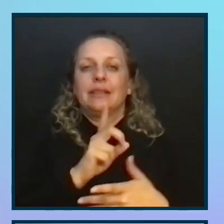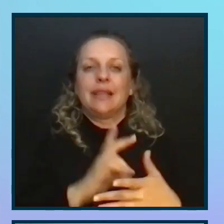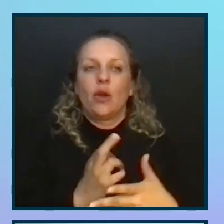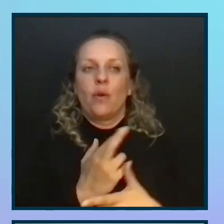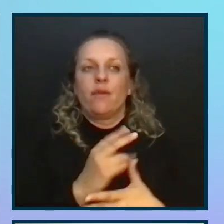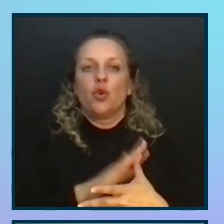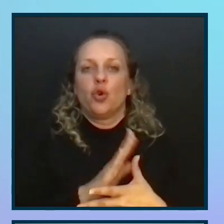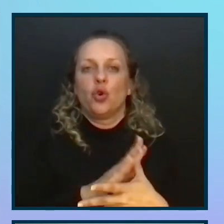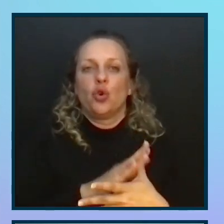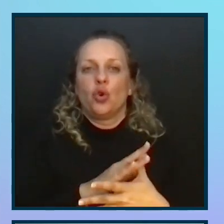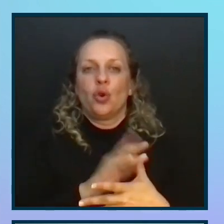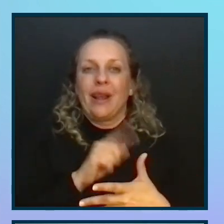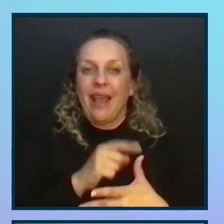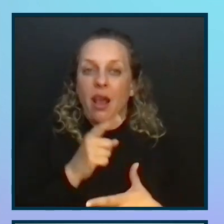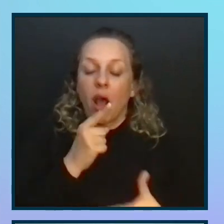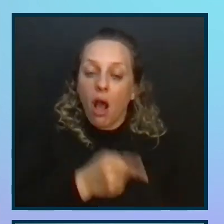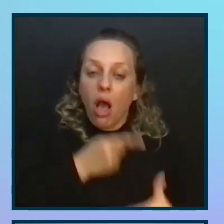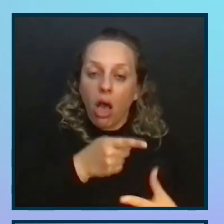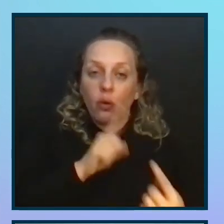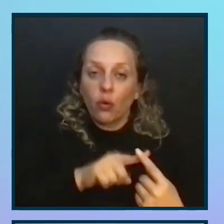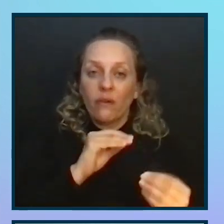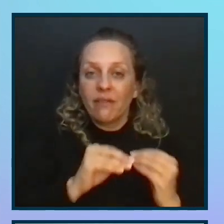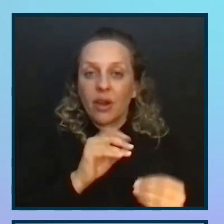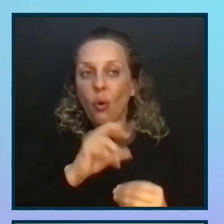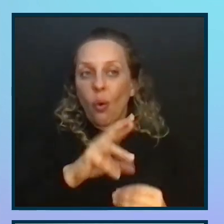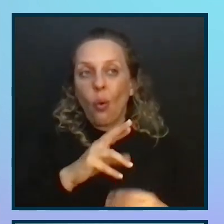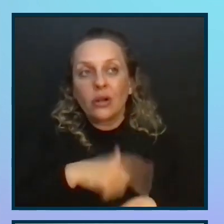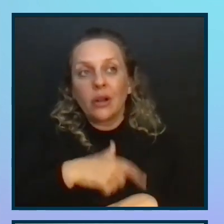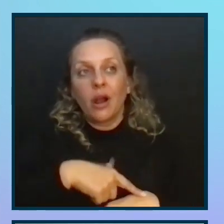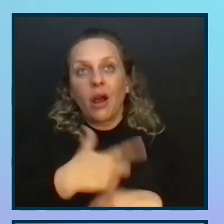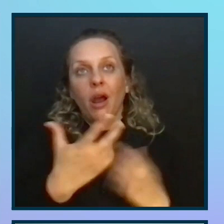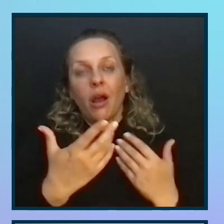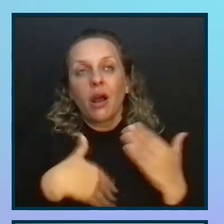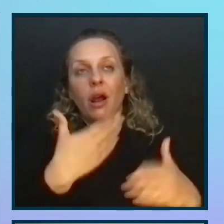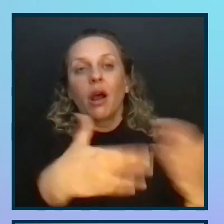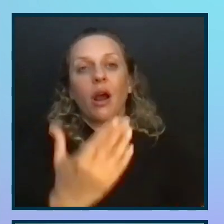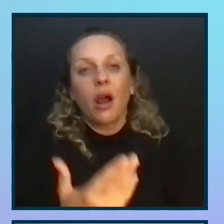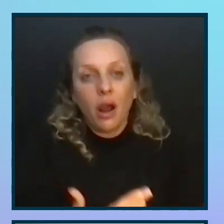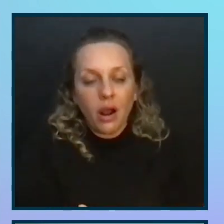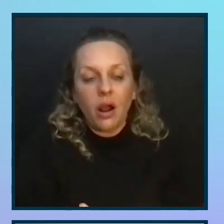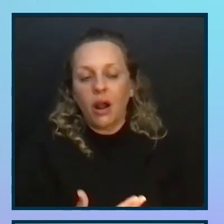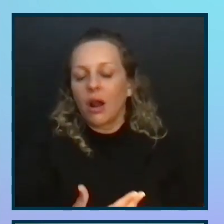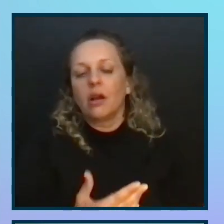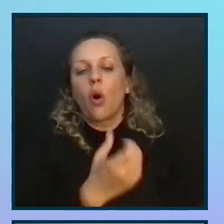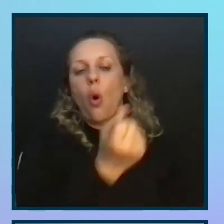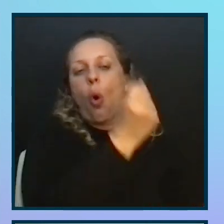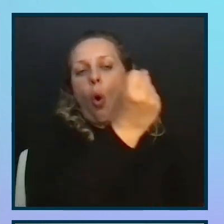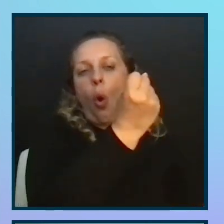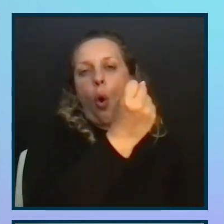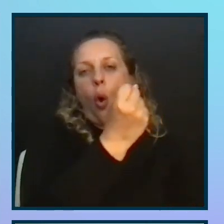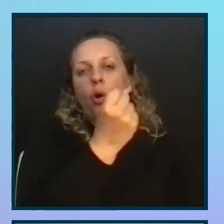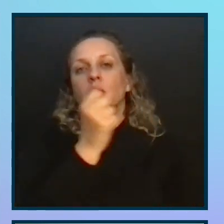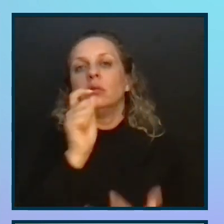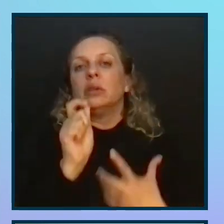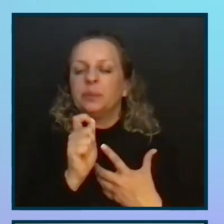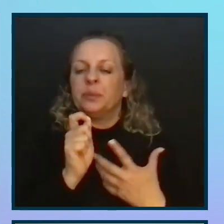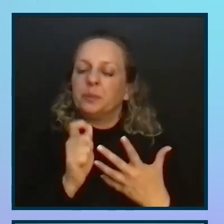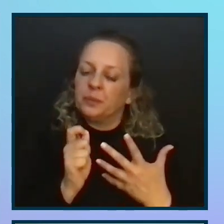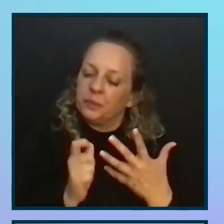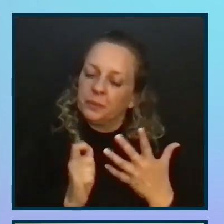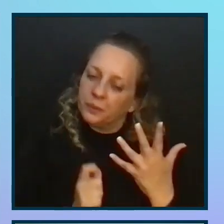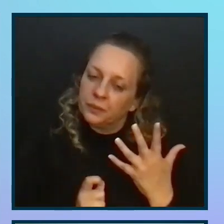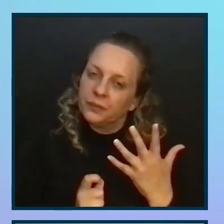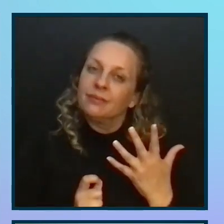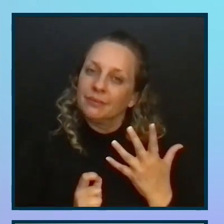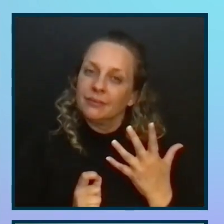pull request. But for now, like most of the time, it's really just little tweak margins like this. So I'll be able to quickly make the